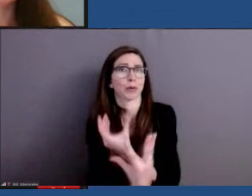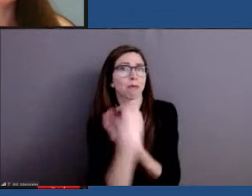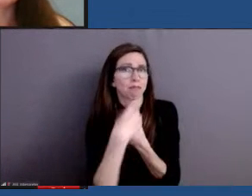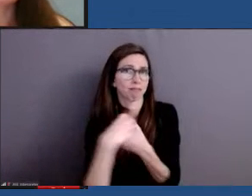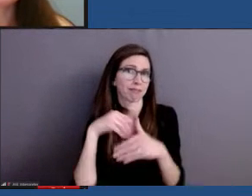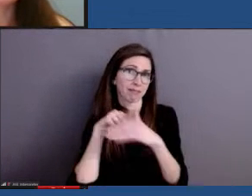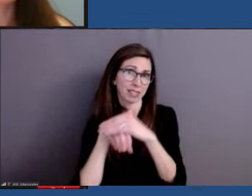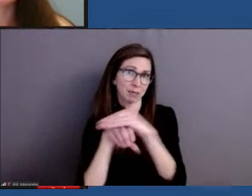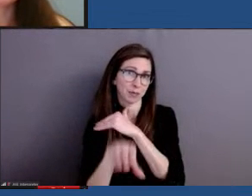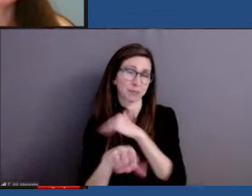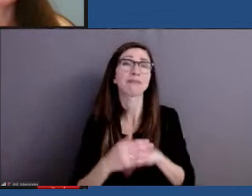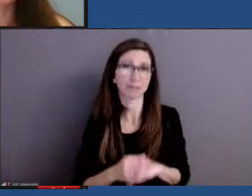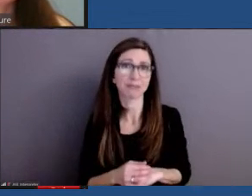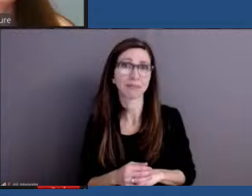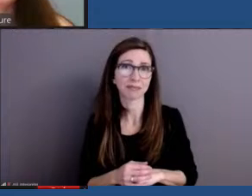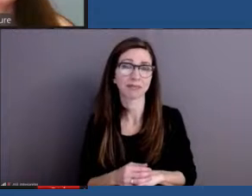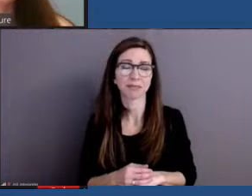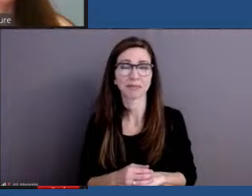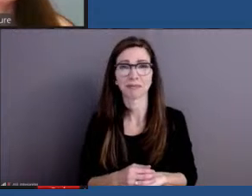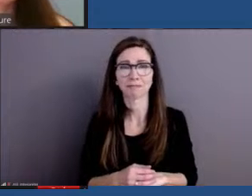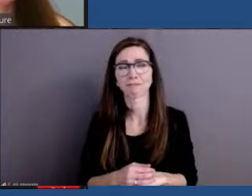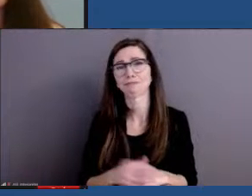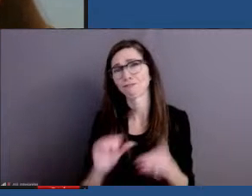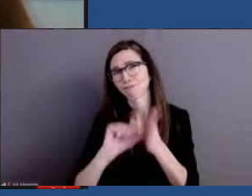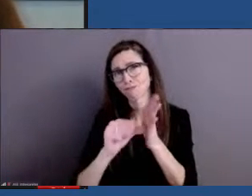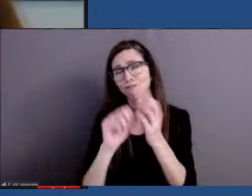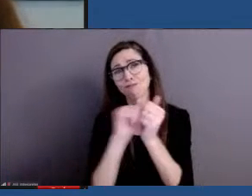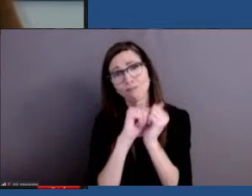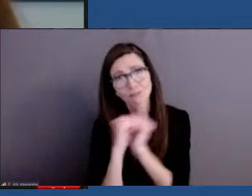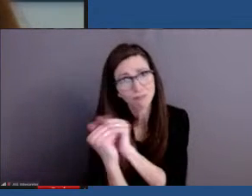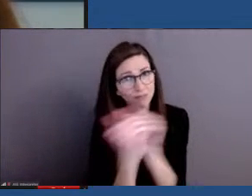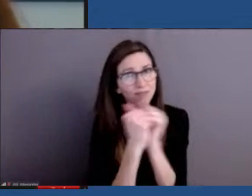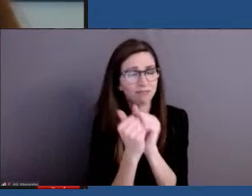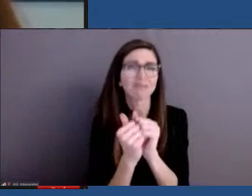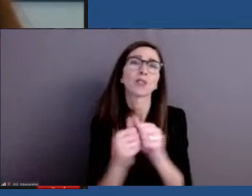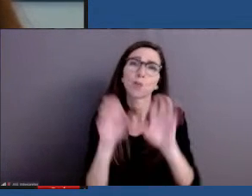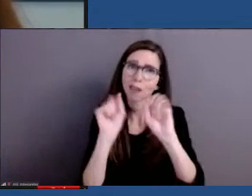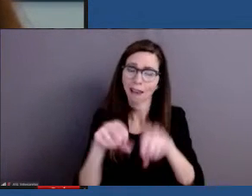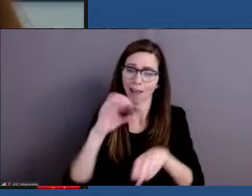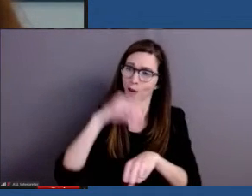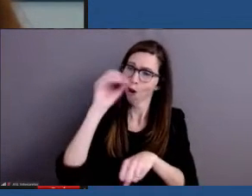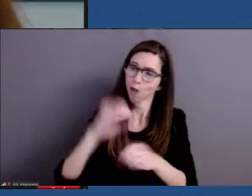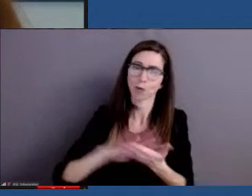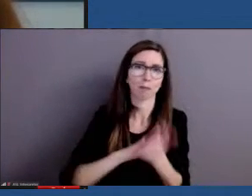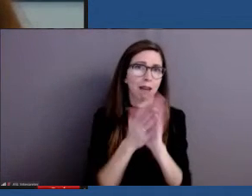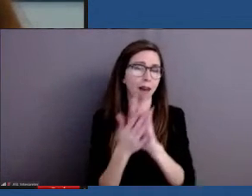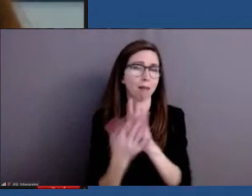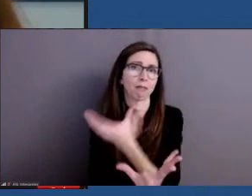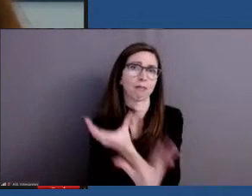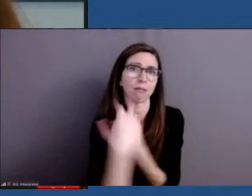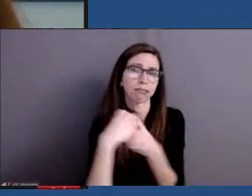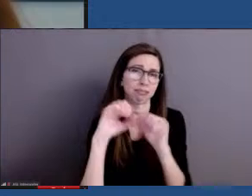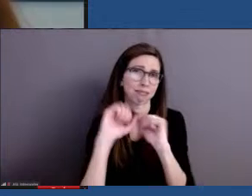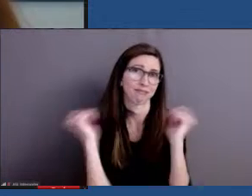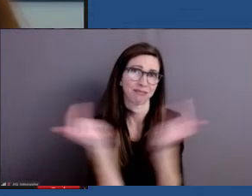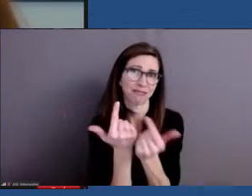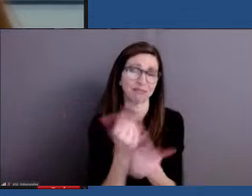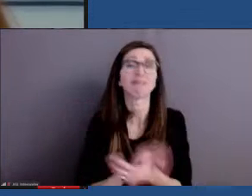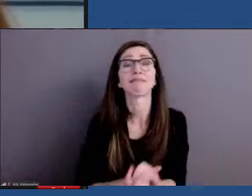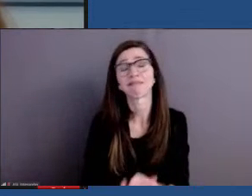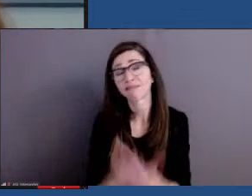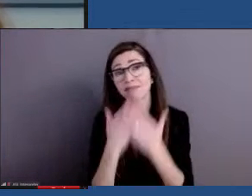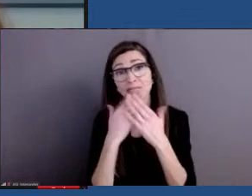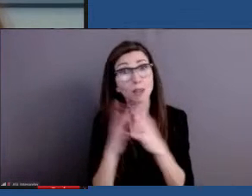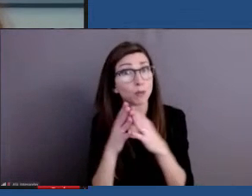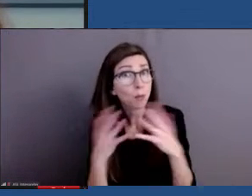travailler à faire d'Ottawa Together, une we ville can make inclusive Ottawa an pour inclusive tous. city for all. Merci beaucoup. Je vous souhaite un excellent Thank you to all